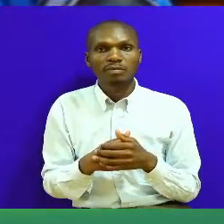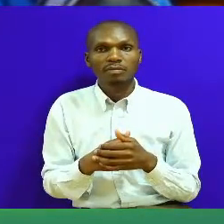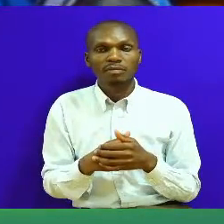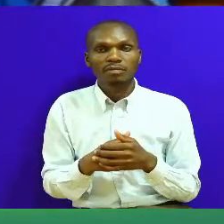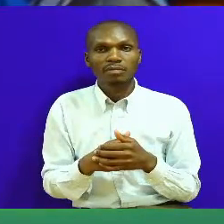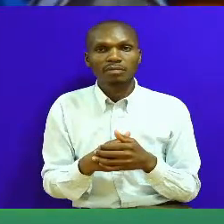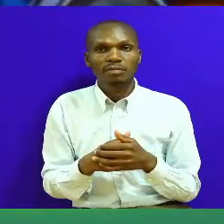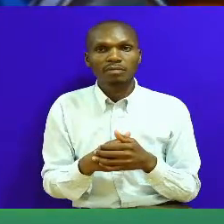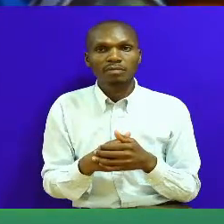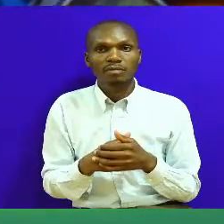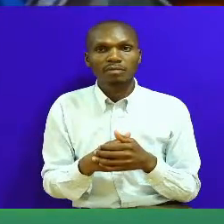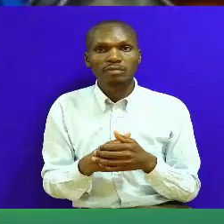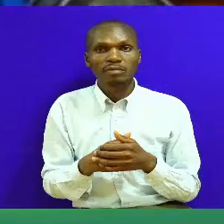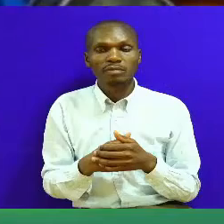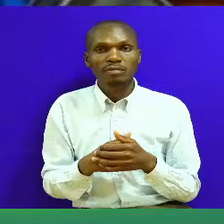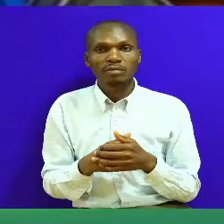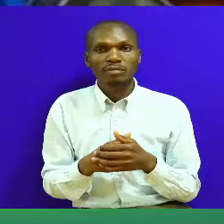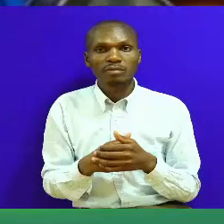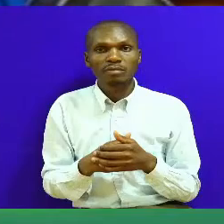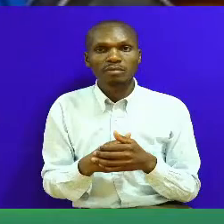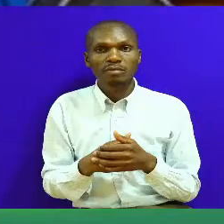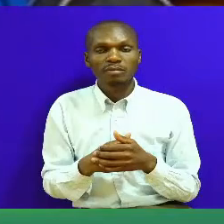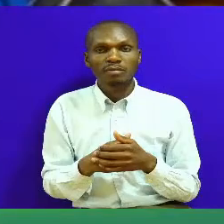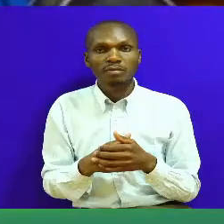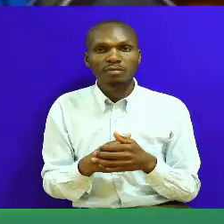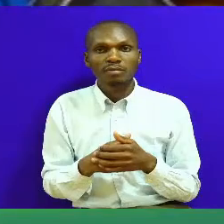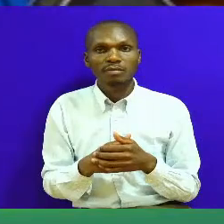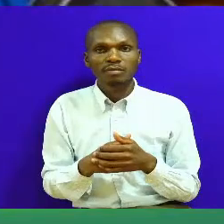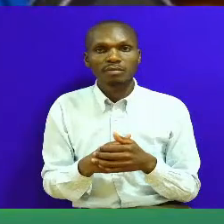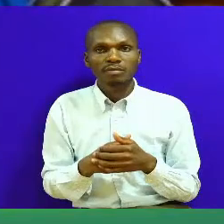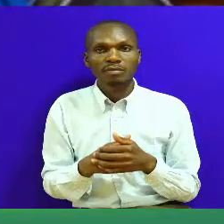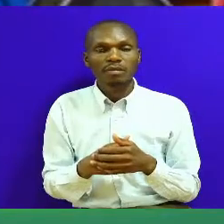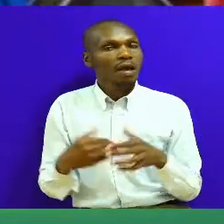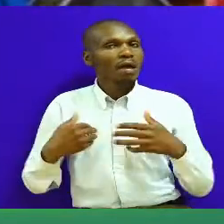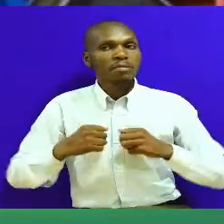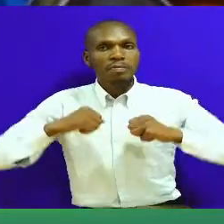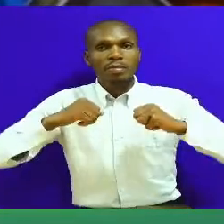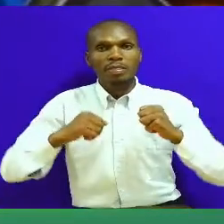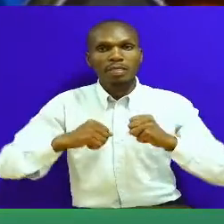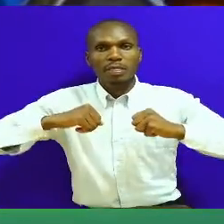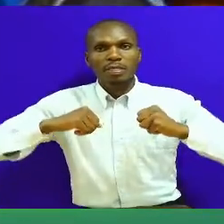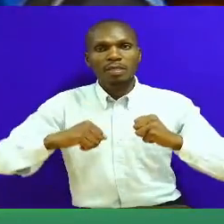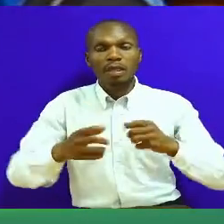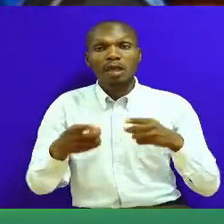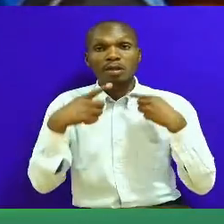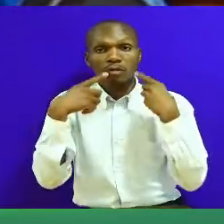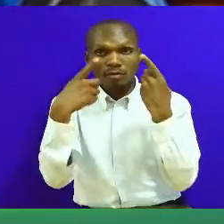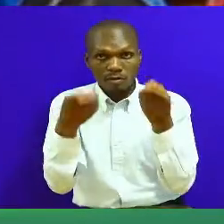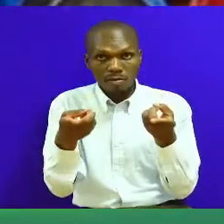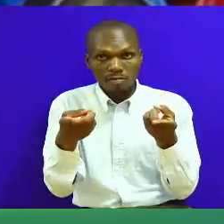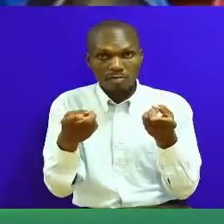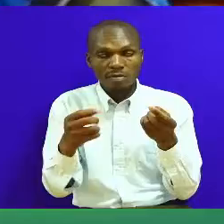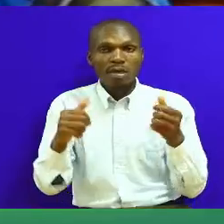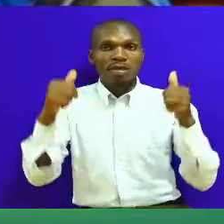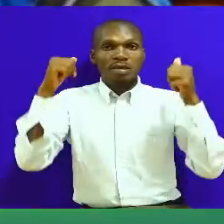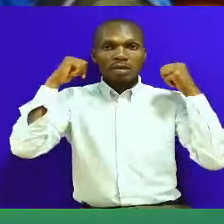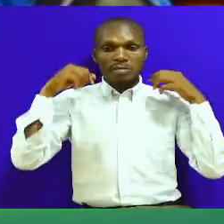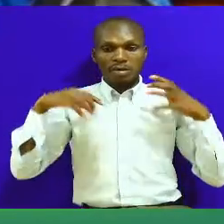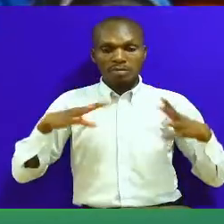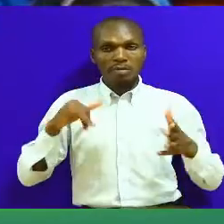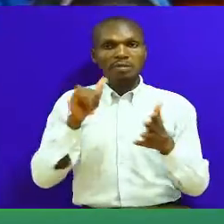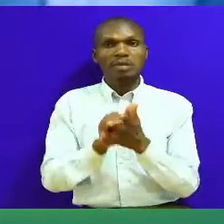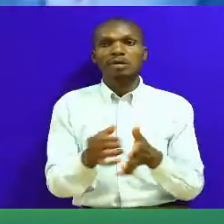for managing patients. Igo ntule no mwako ntevi abantu wa Nyamira nga maliogo ya bono na